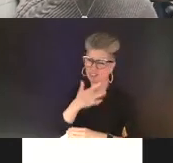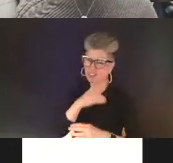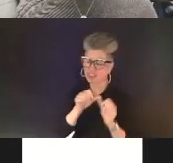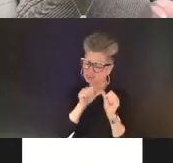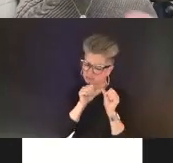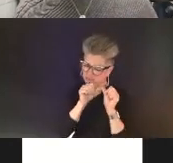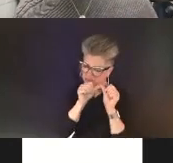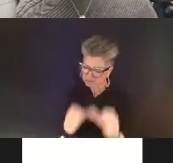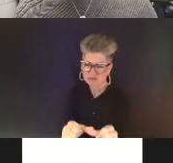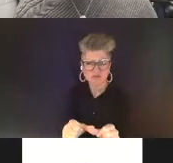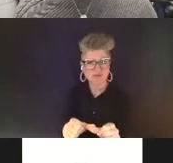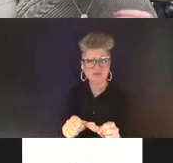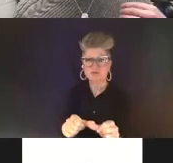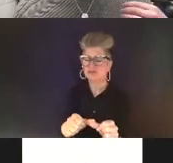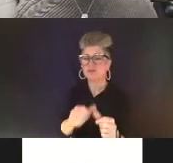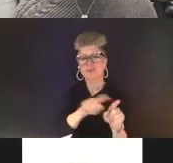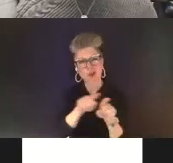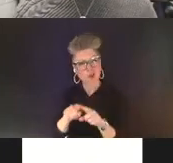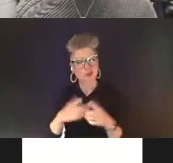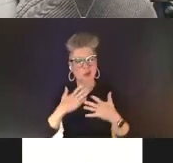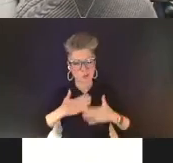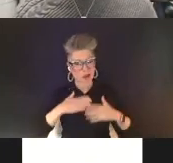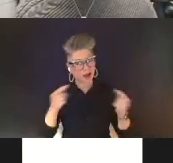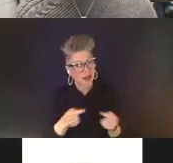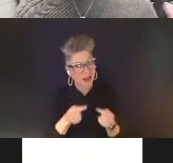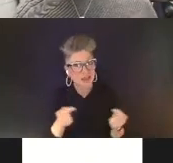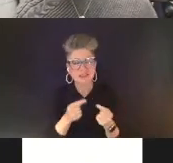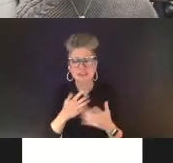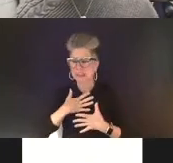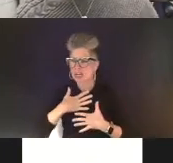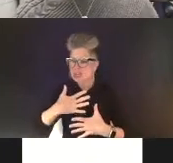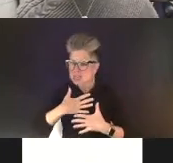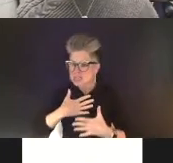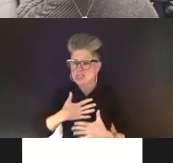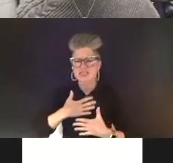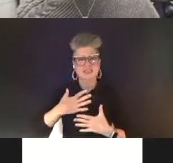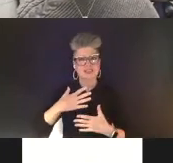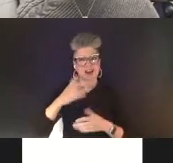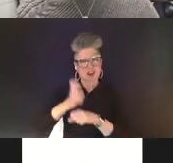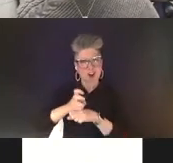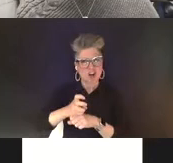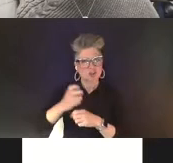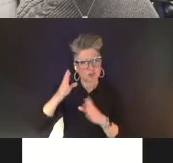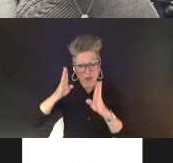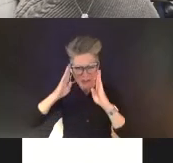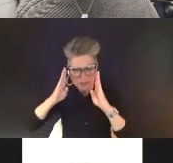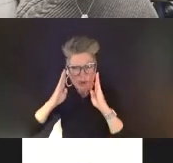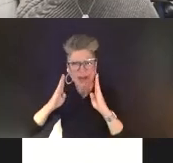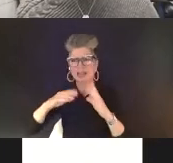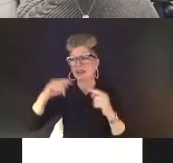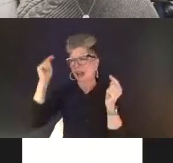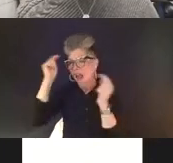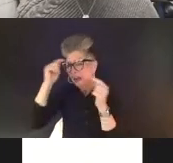about body aches, shortness of breath, difficulty concentrating, headaches, difficulty sleeping, and difficulty exercising. So